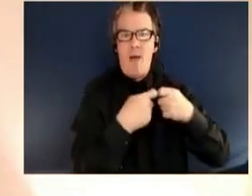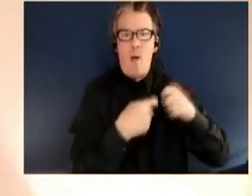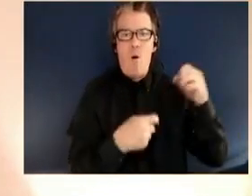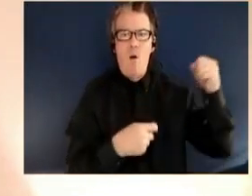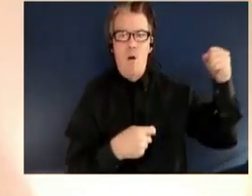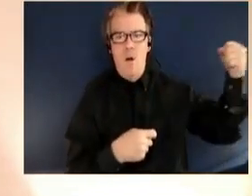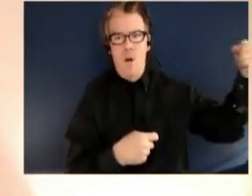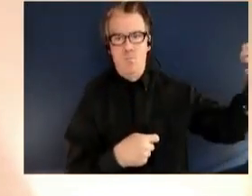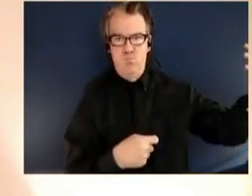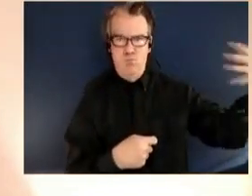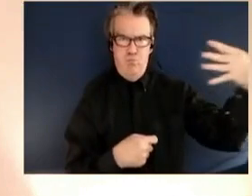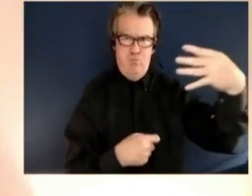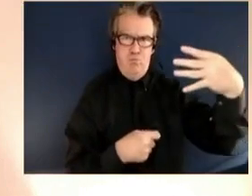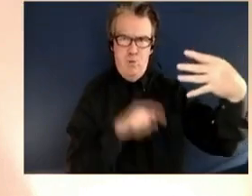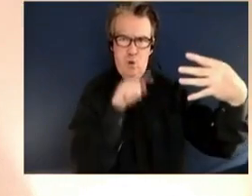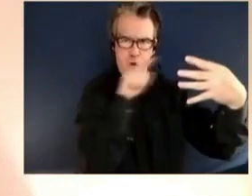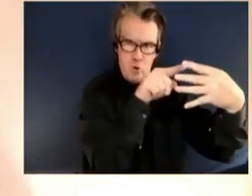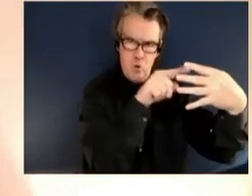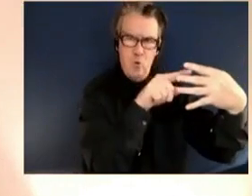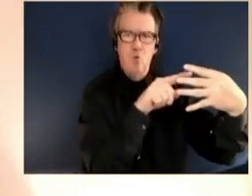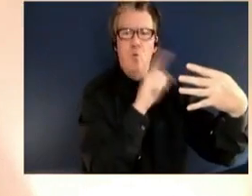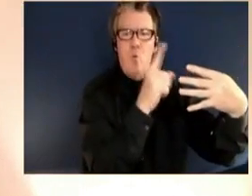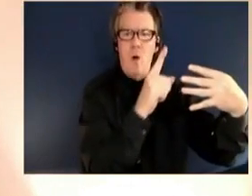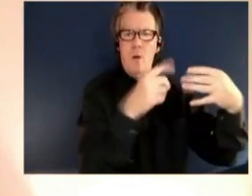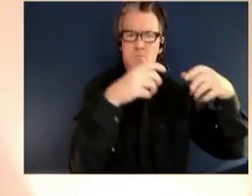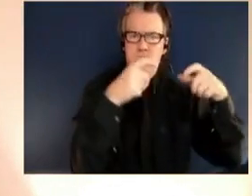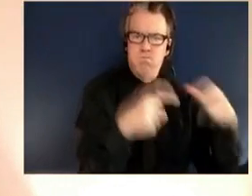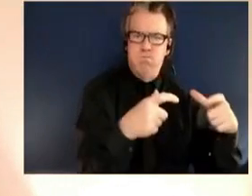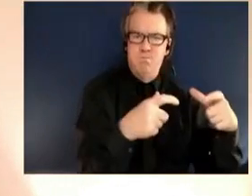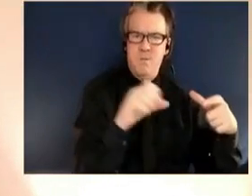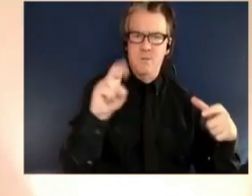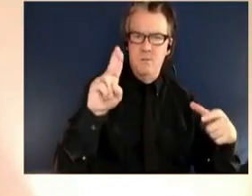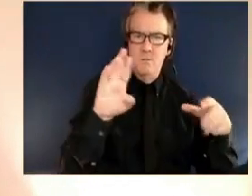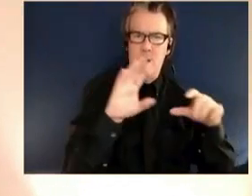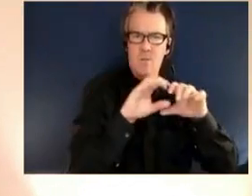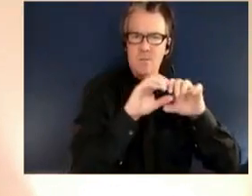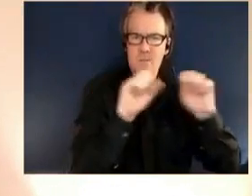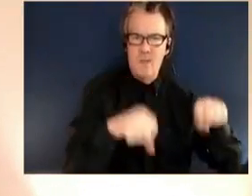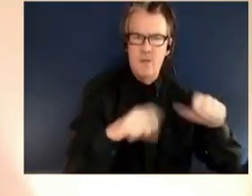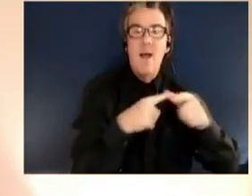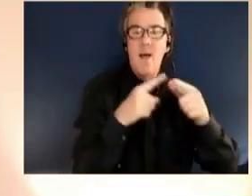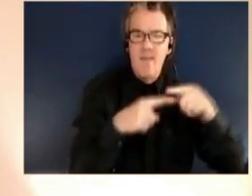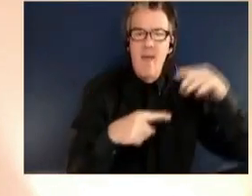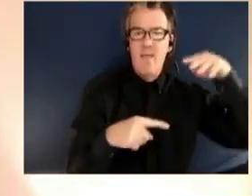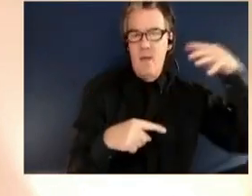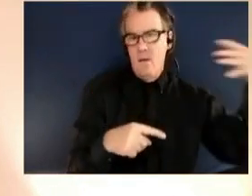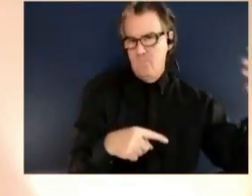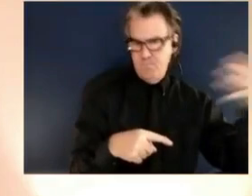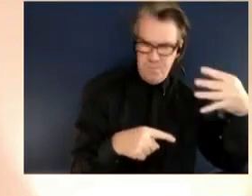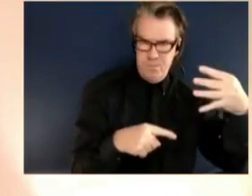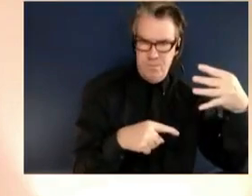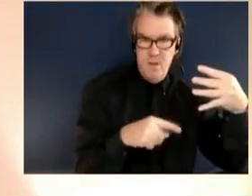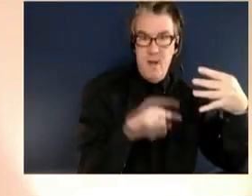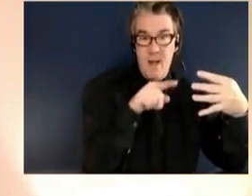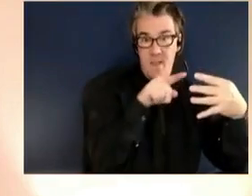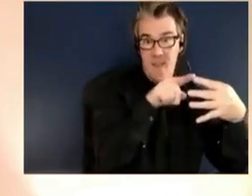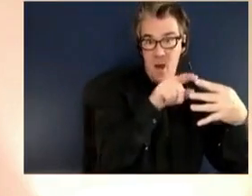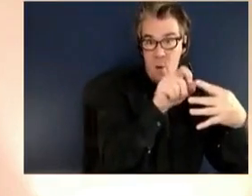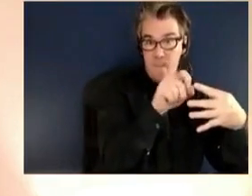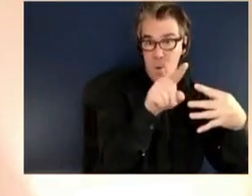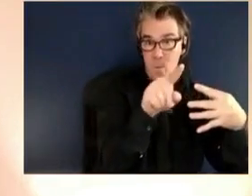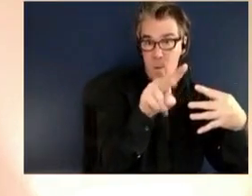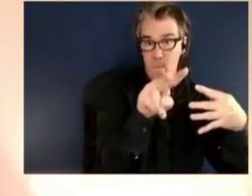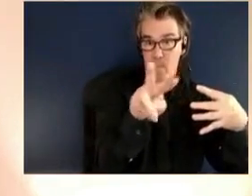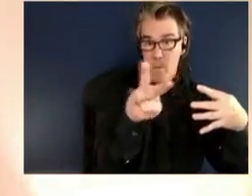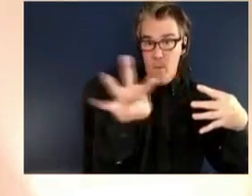substation. And so what we do when we turn the lights off to the area that needs to be turned off,